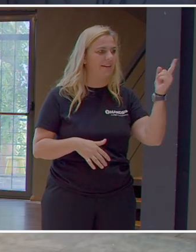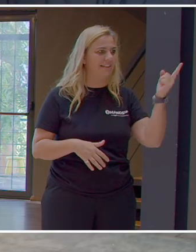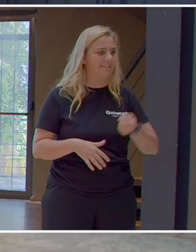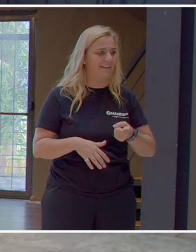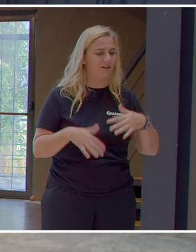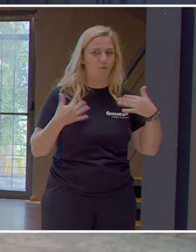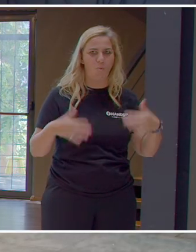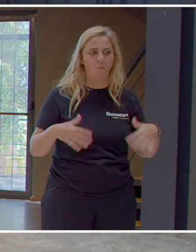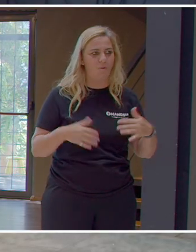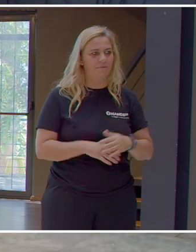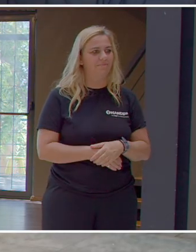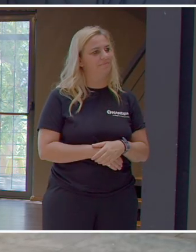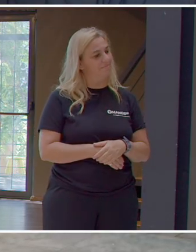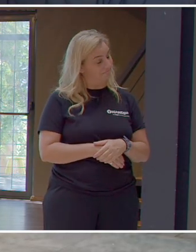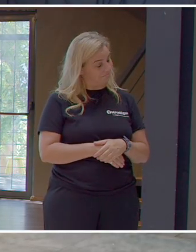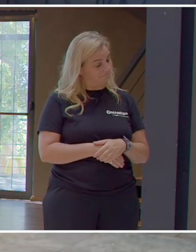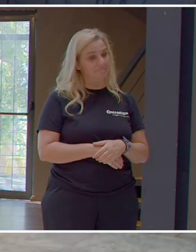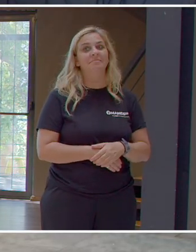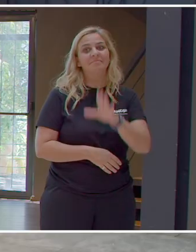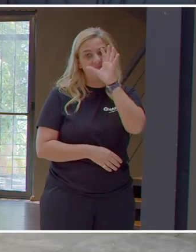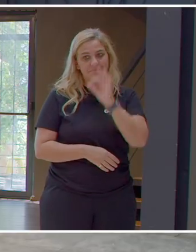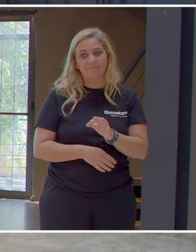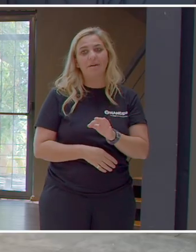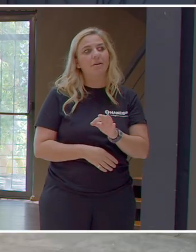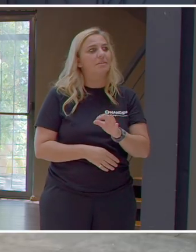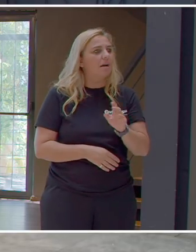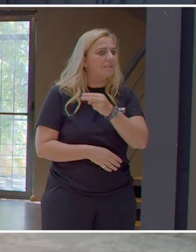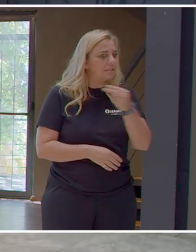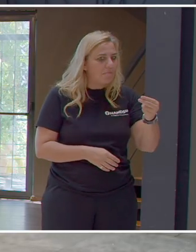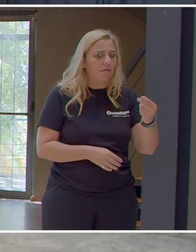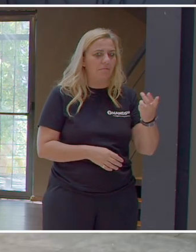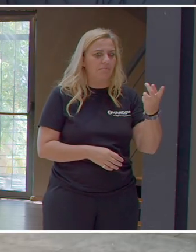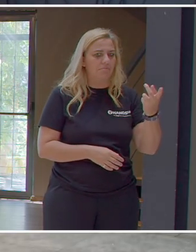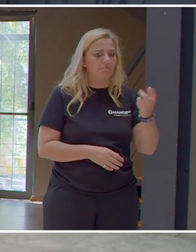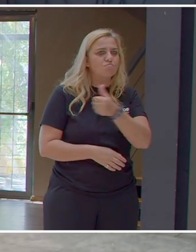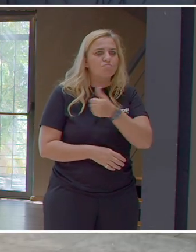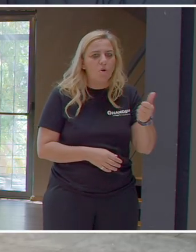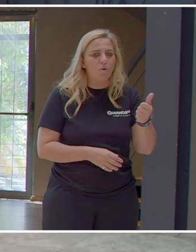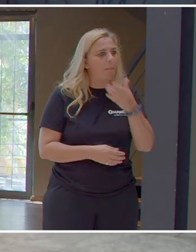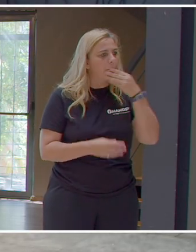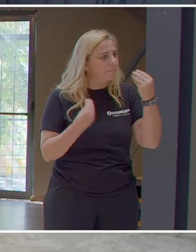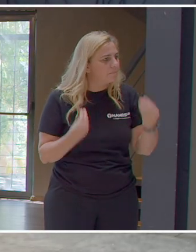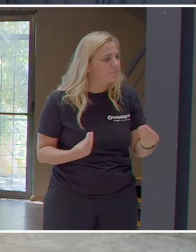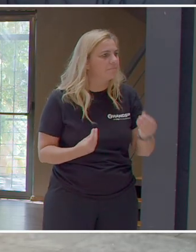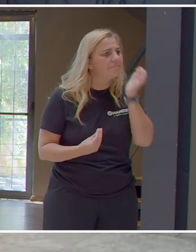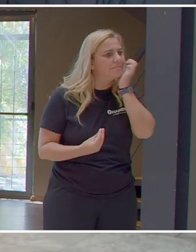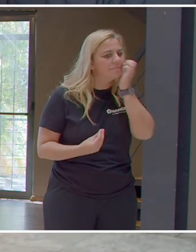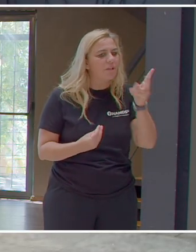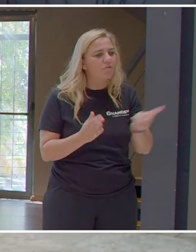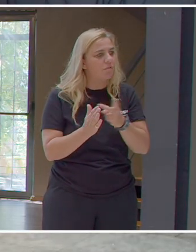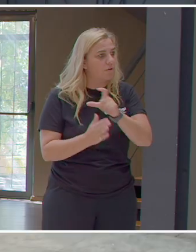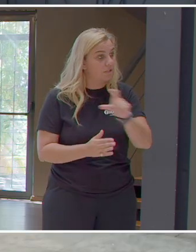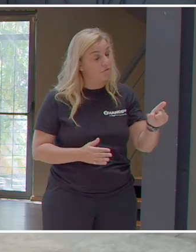50% more chance of living with eating just very nice nuts twice a week. I think that's a